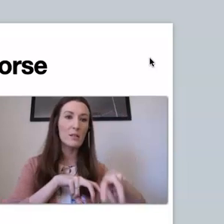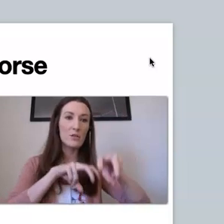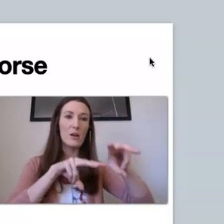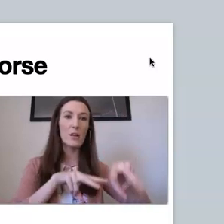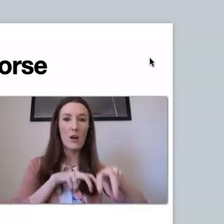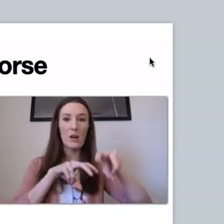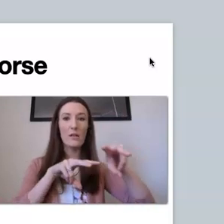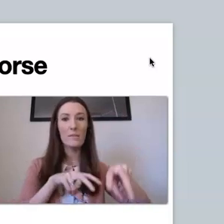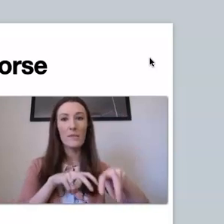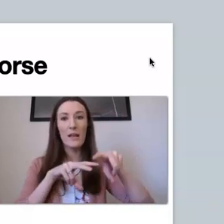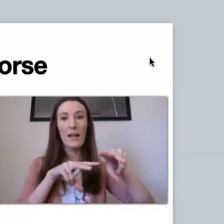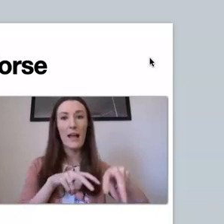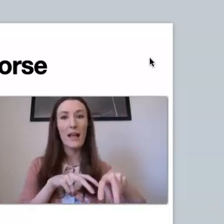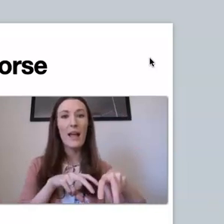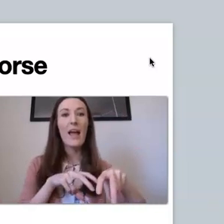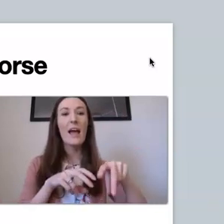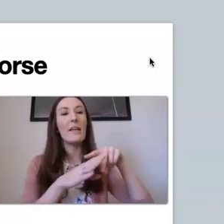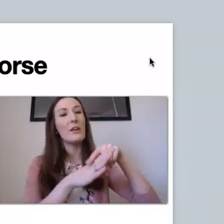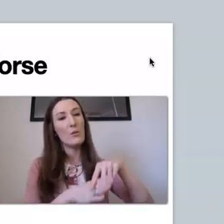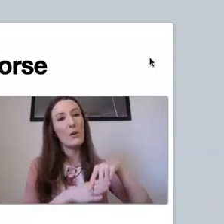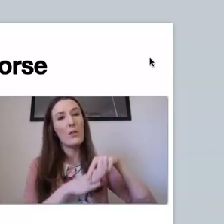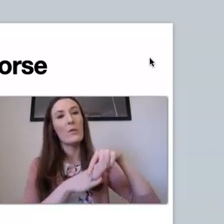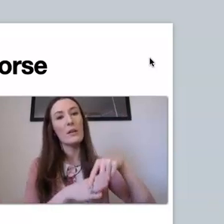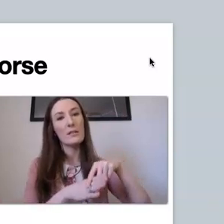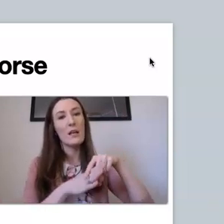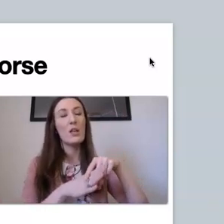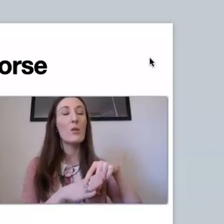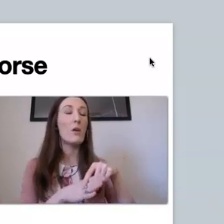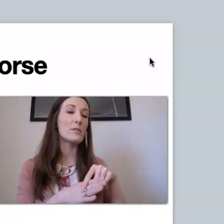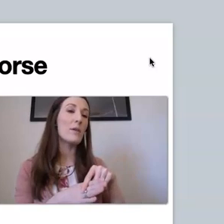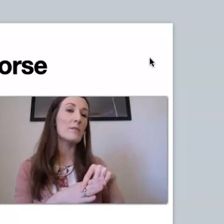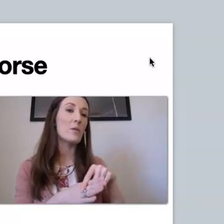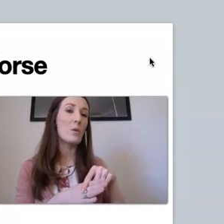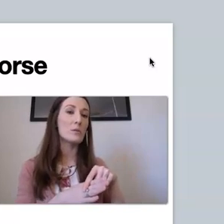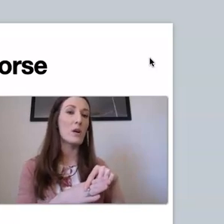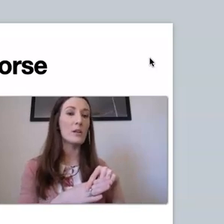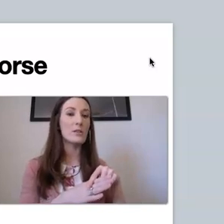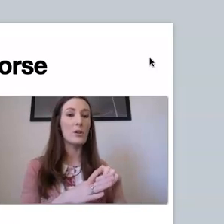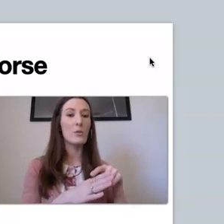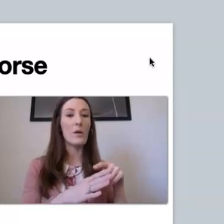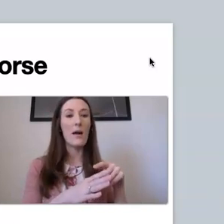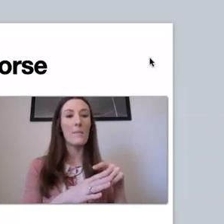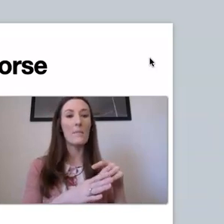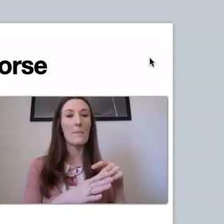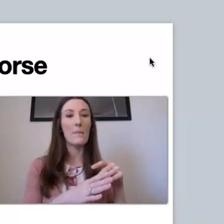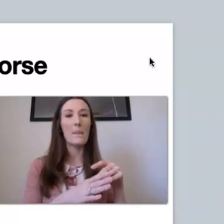B's, he's trotting along, okay? And then you on the horse. You also have to hold on